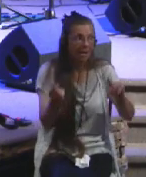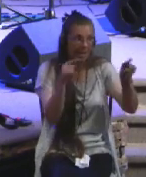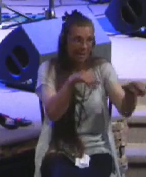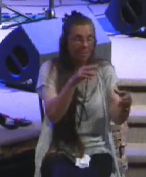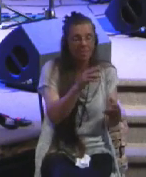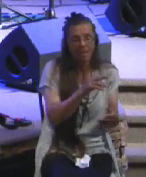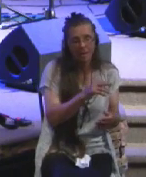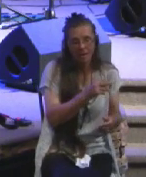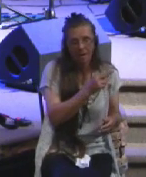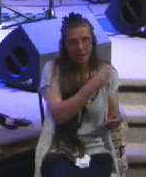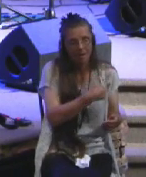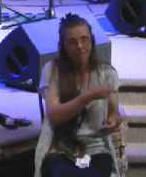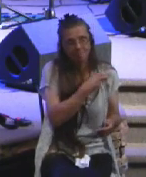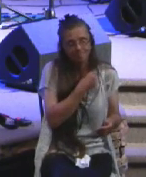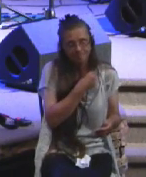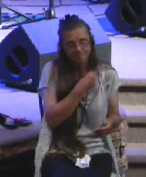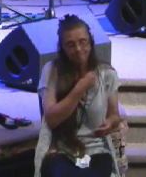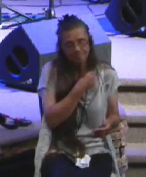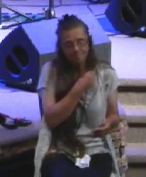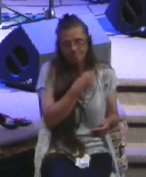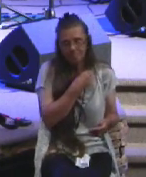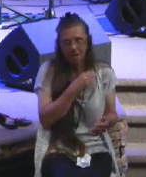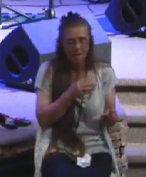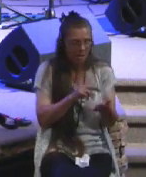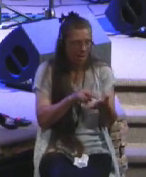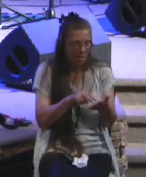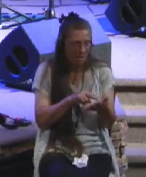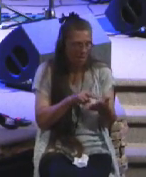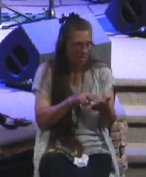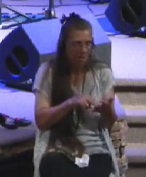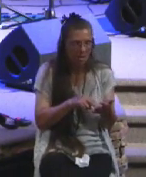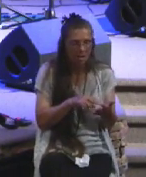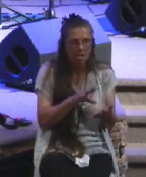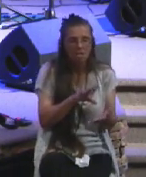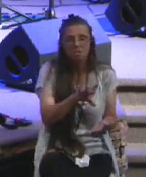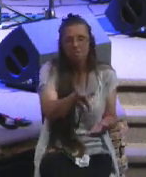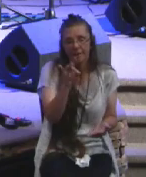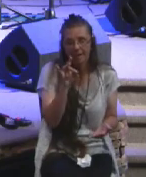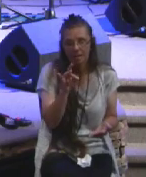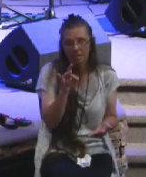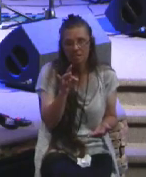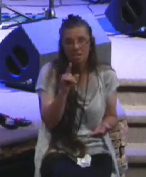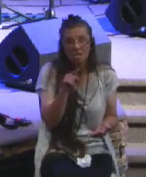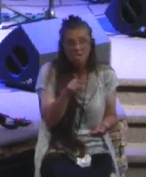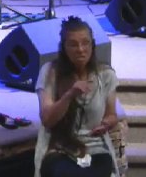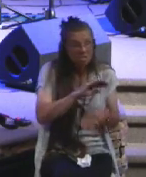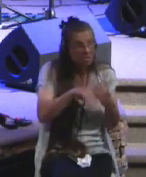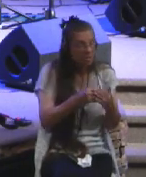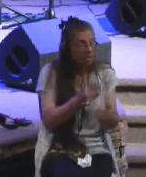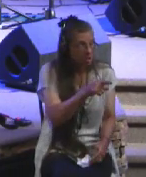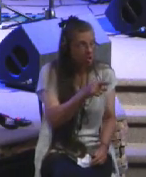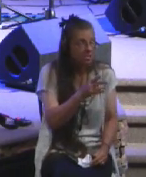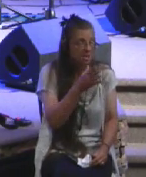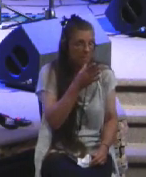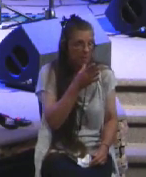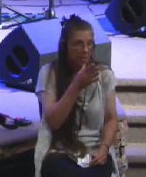County. But in the course of conversation talking with her, come to find out she's a mother. And she said